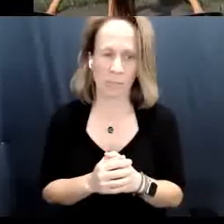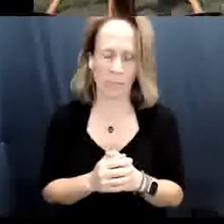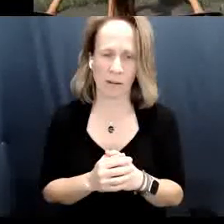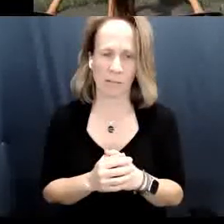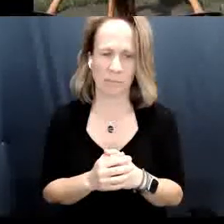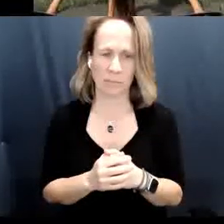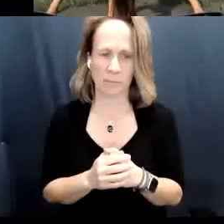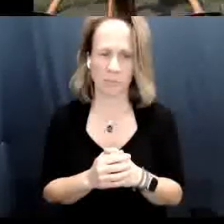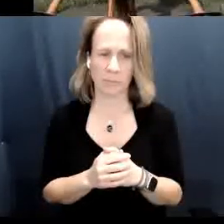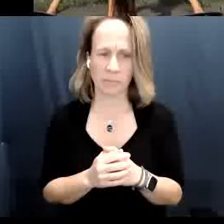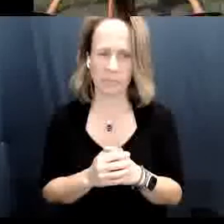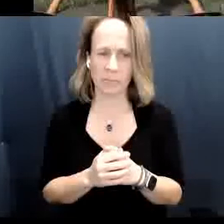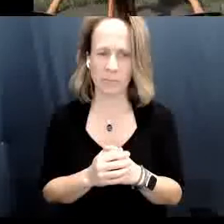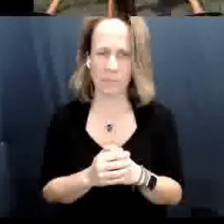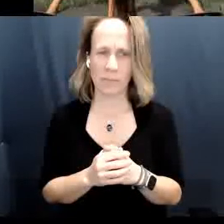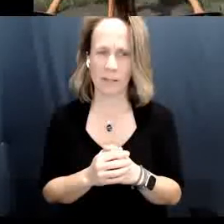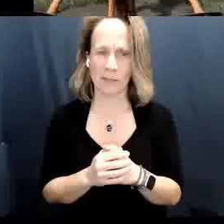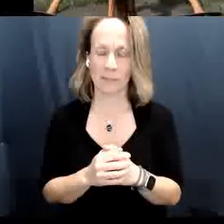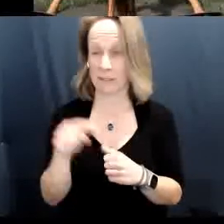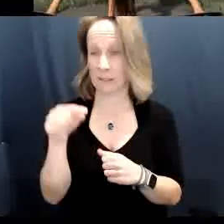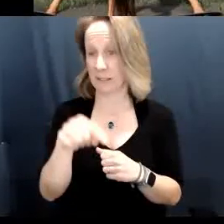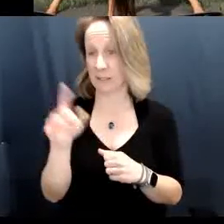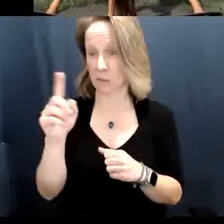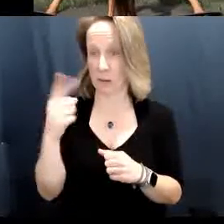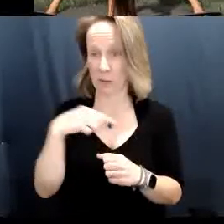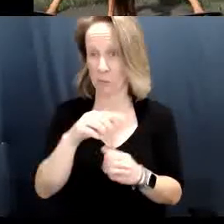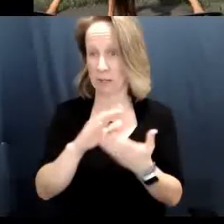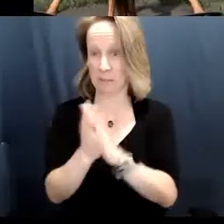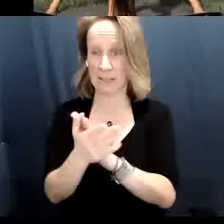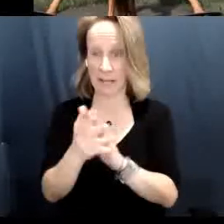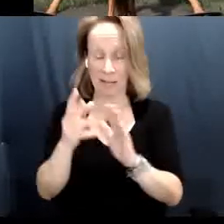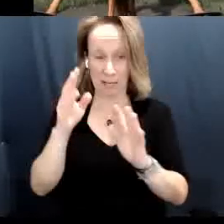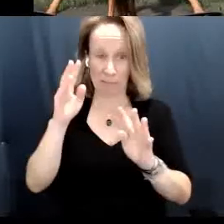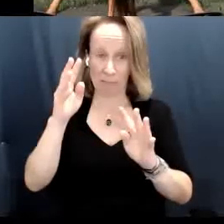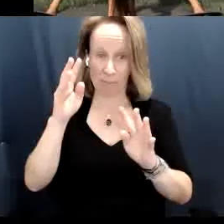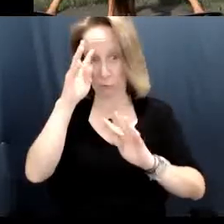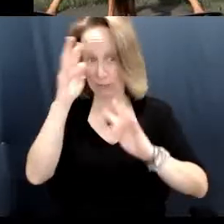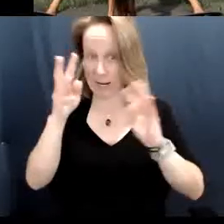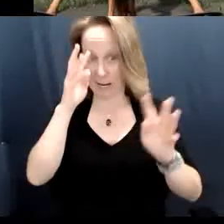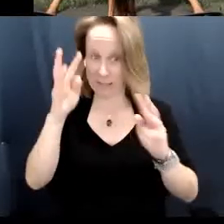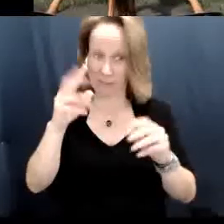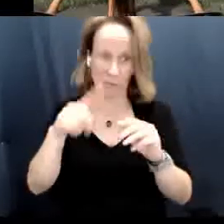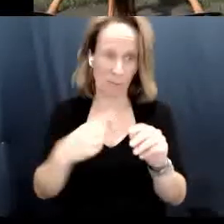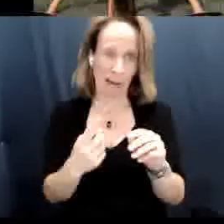And this is where we really get creative about those community asks.